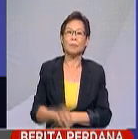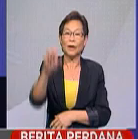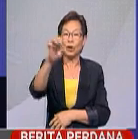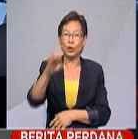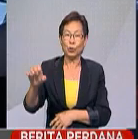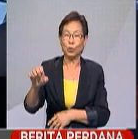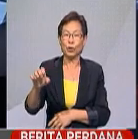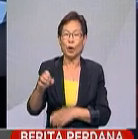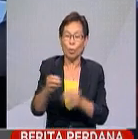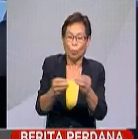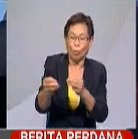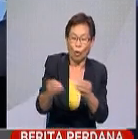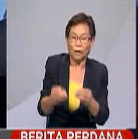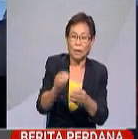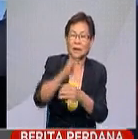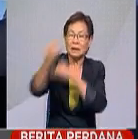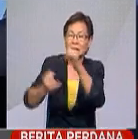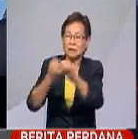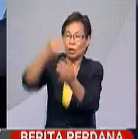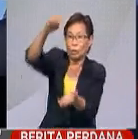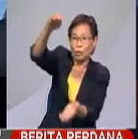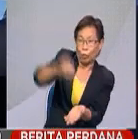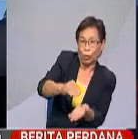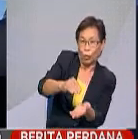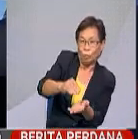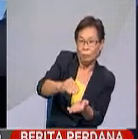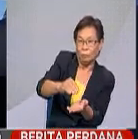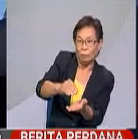International reveals that by